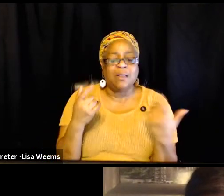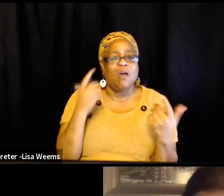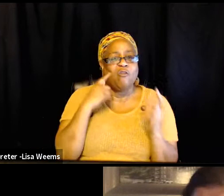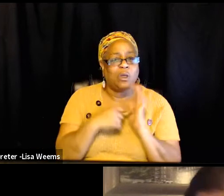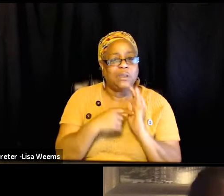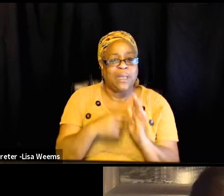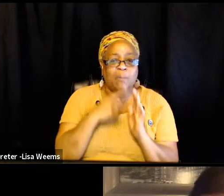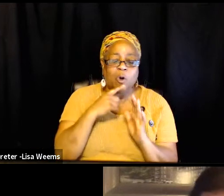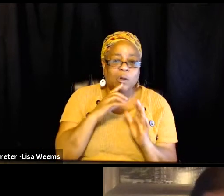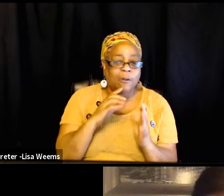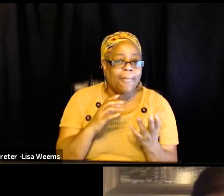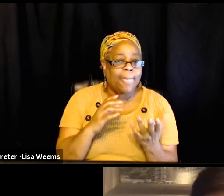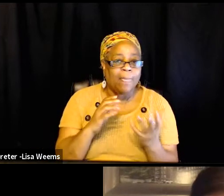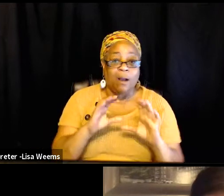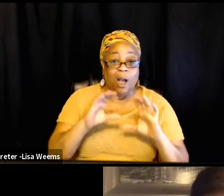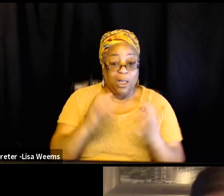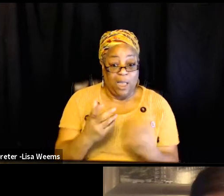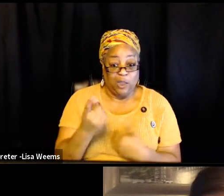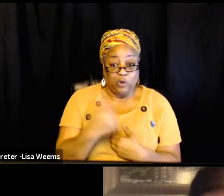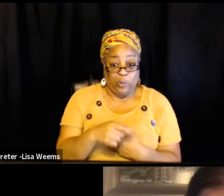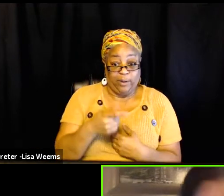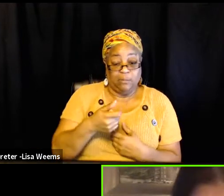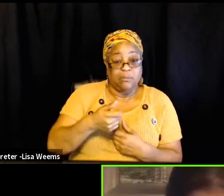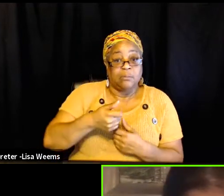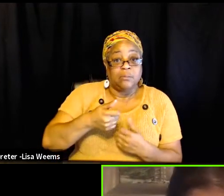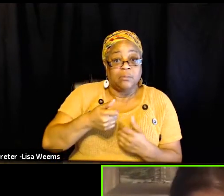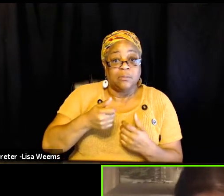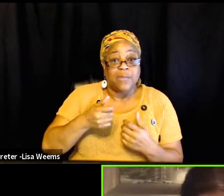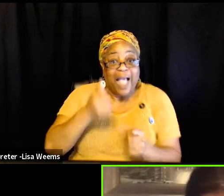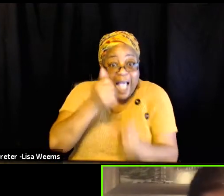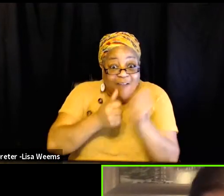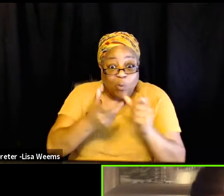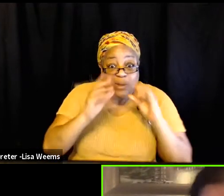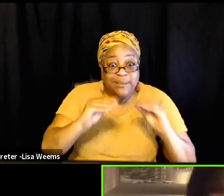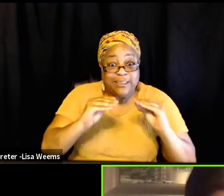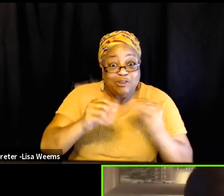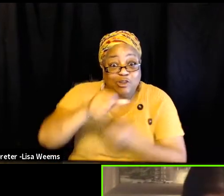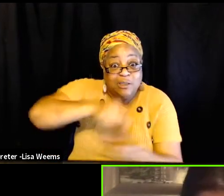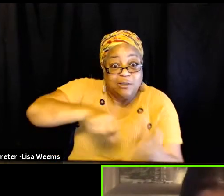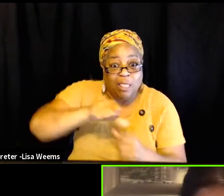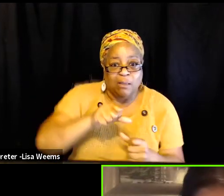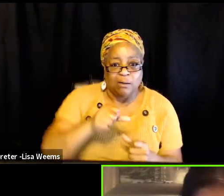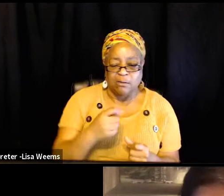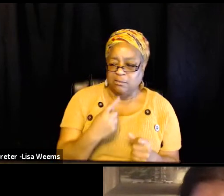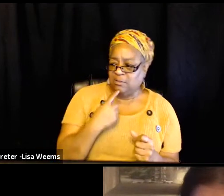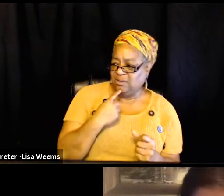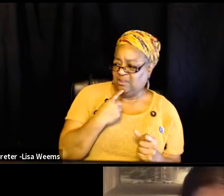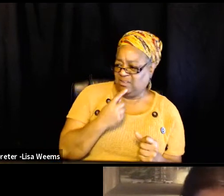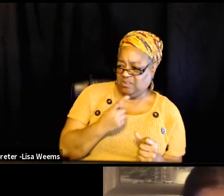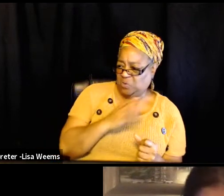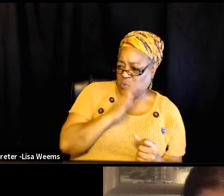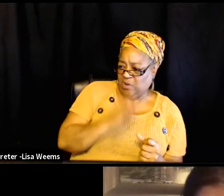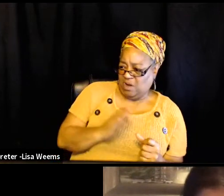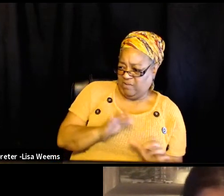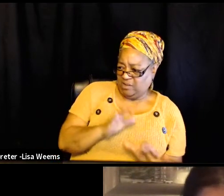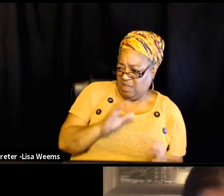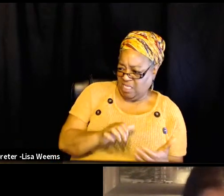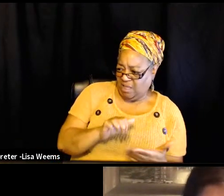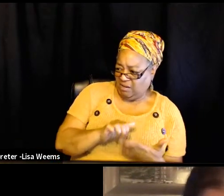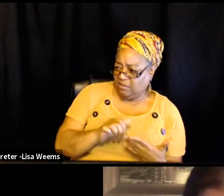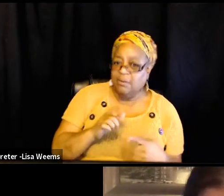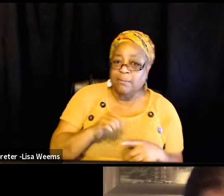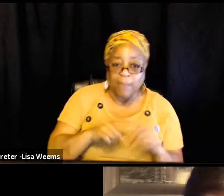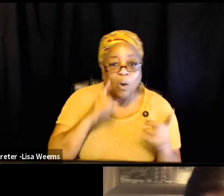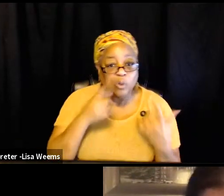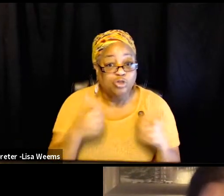another. And we're like, well, we have never done that. Why not? And we're like, okay, well, let's try it. So we tried to do